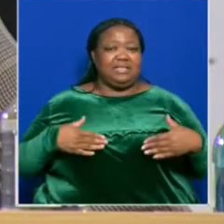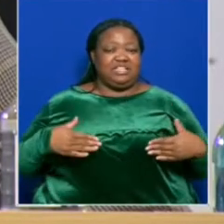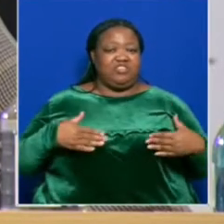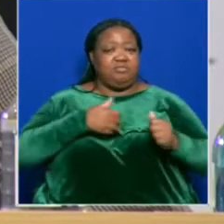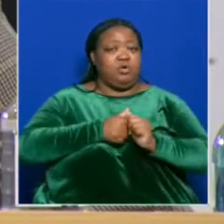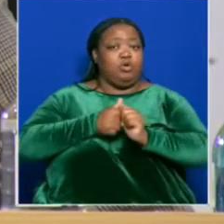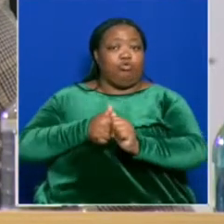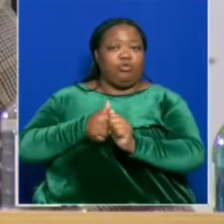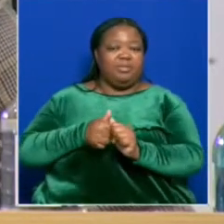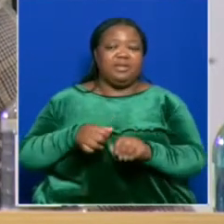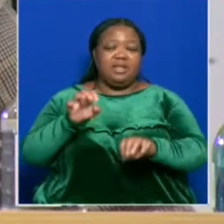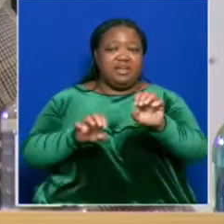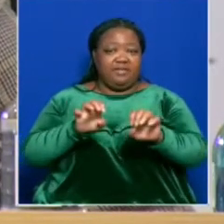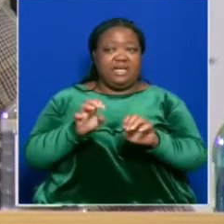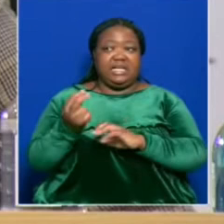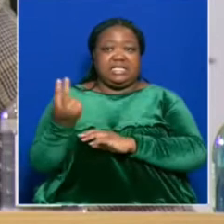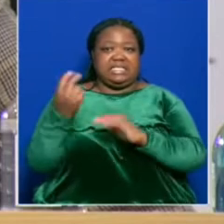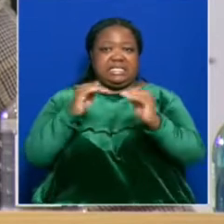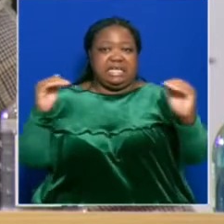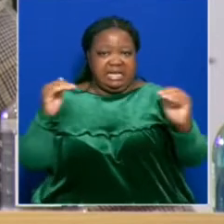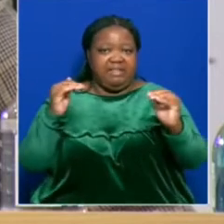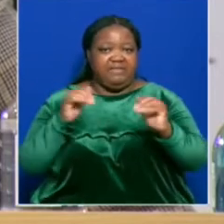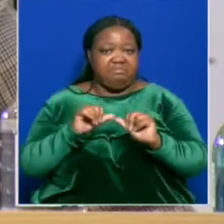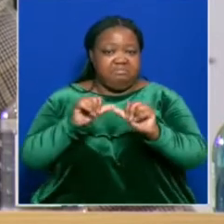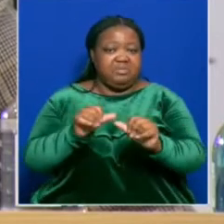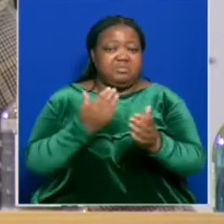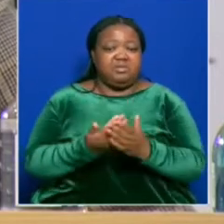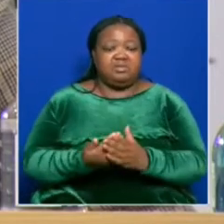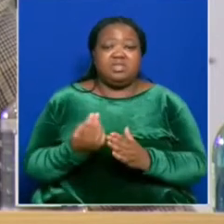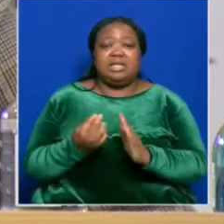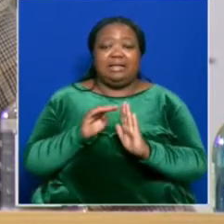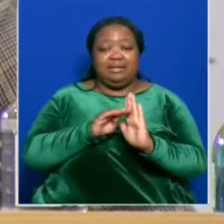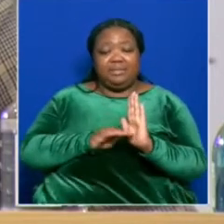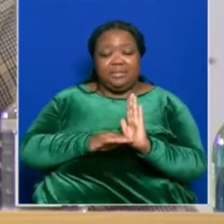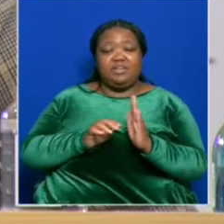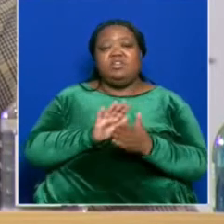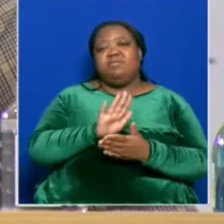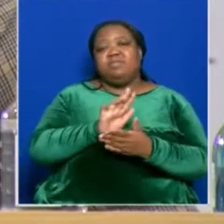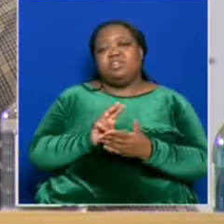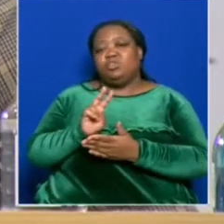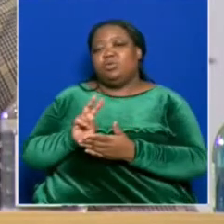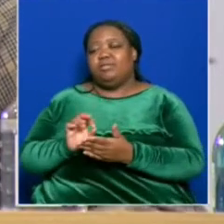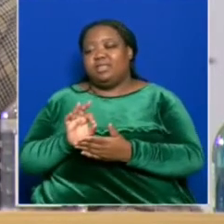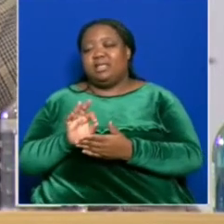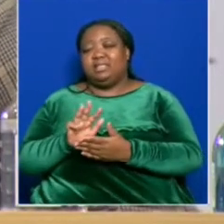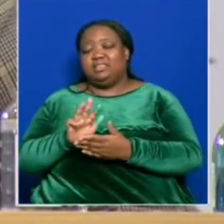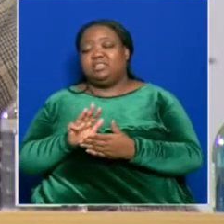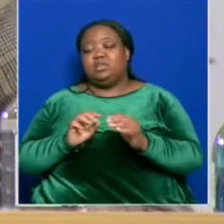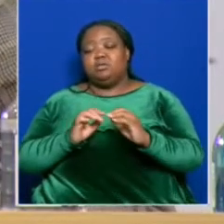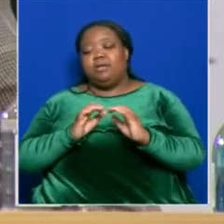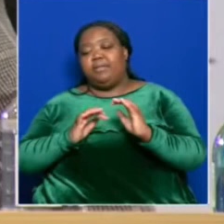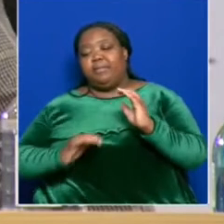to the second stage. They list the bidders 2, 12, 15, 19, 21, 23, 26, right up until 54. They